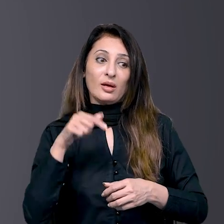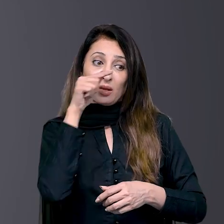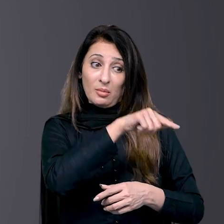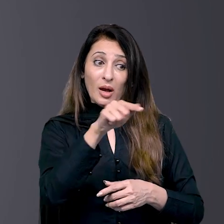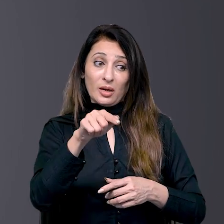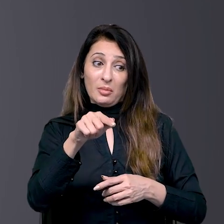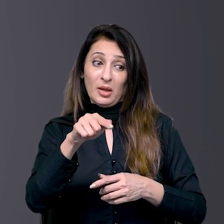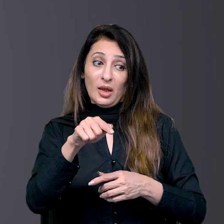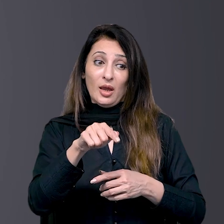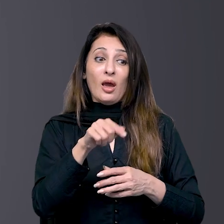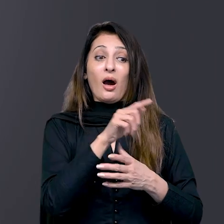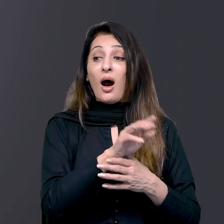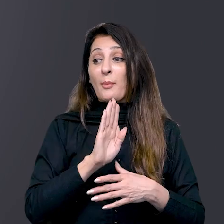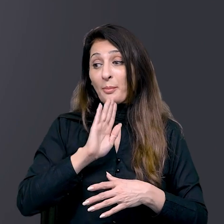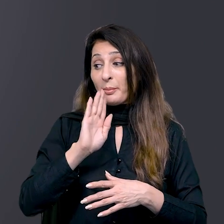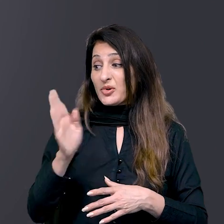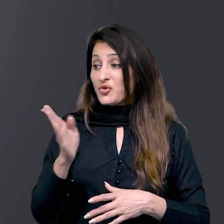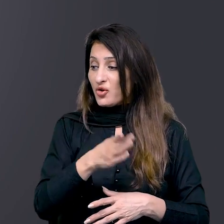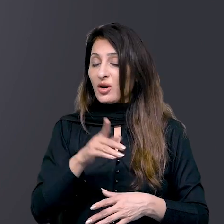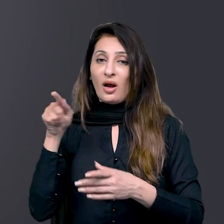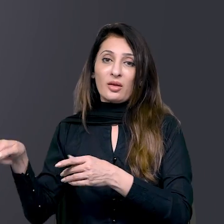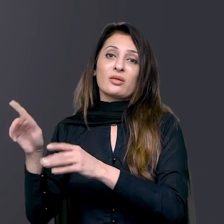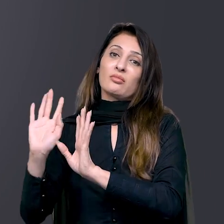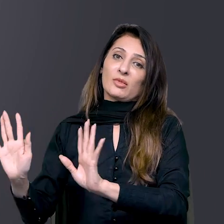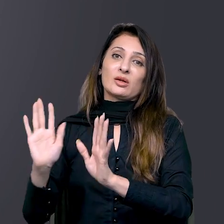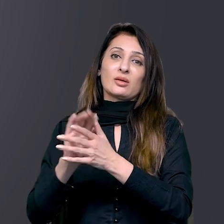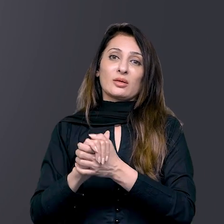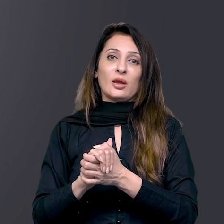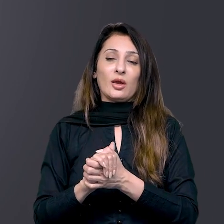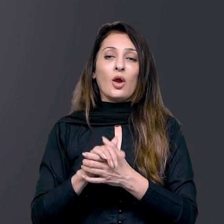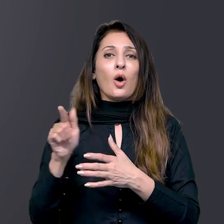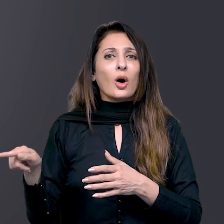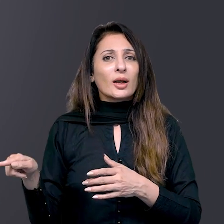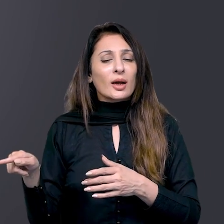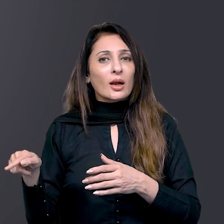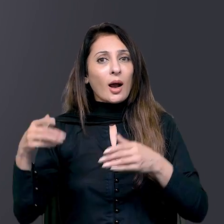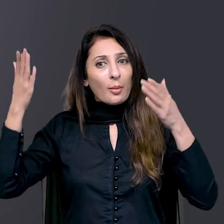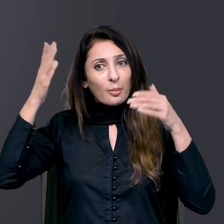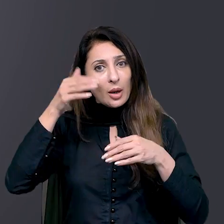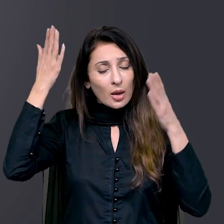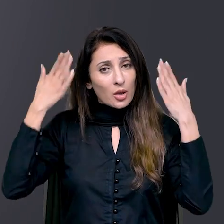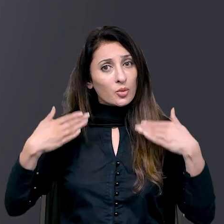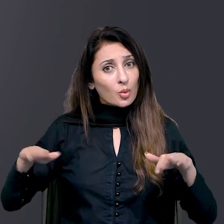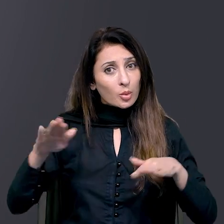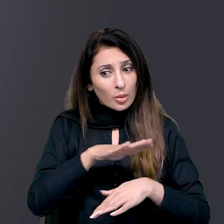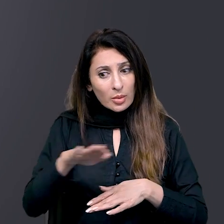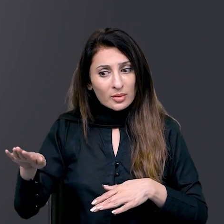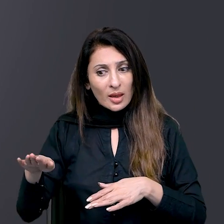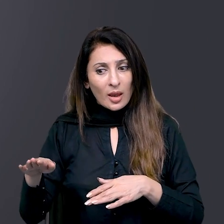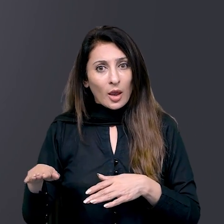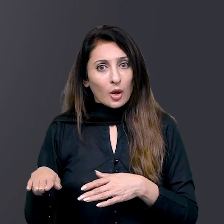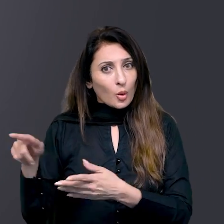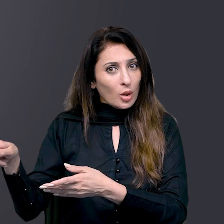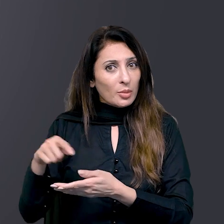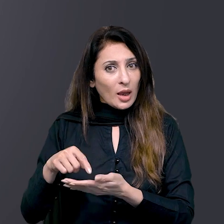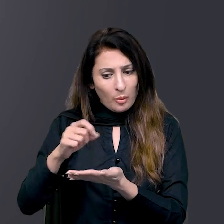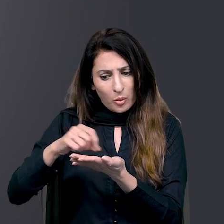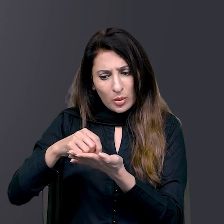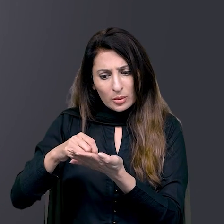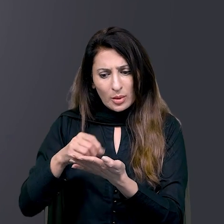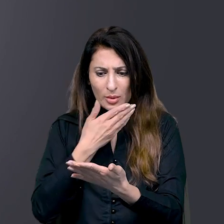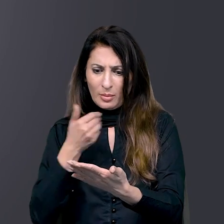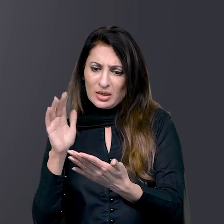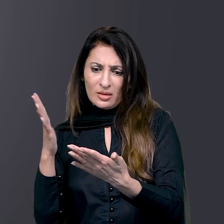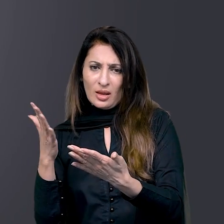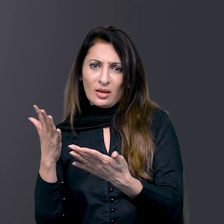to register your criminal case. If you lose at the High Court, you don't get favorable orders from the High Court, you can file an intra-court